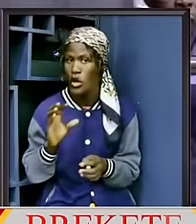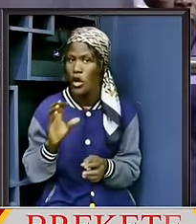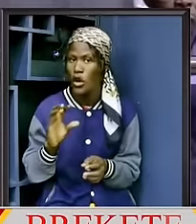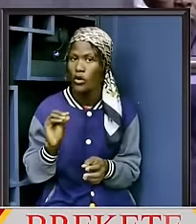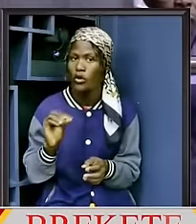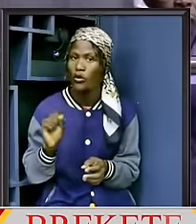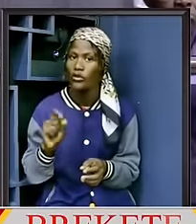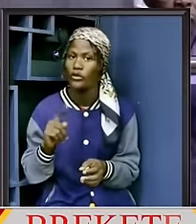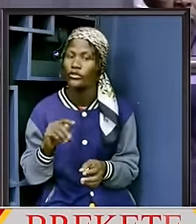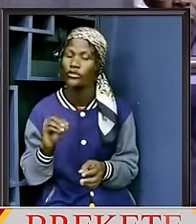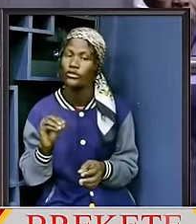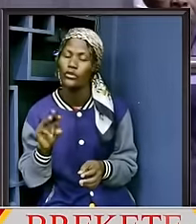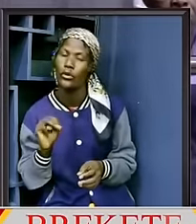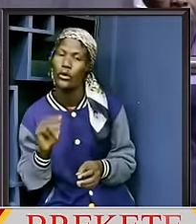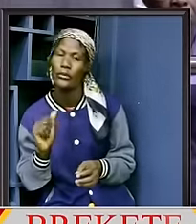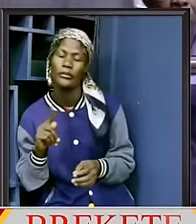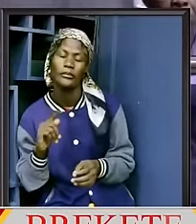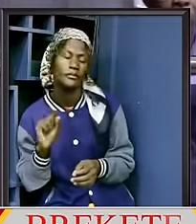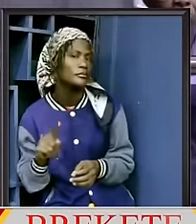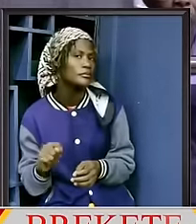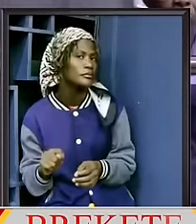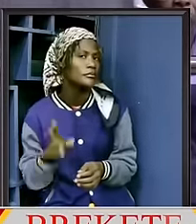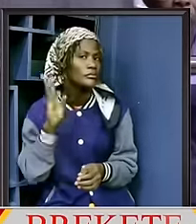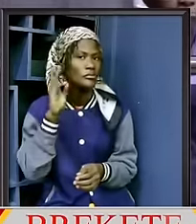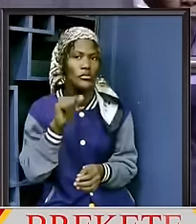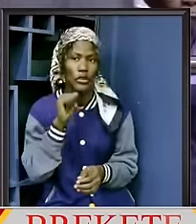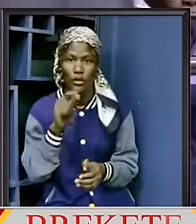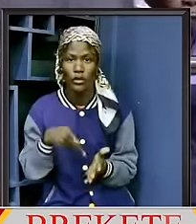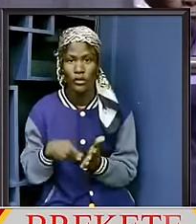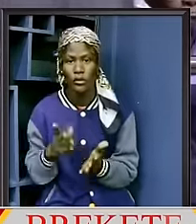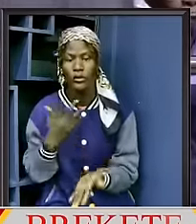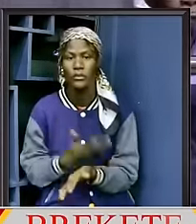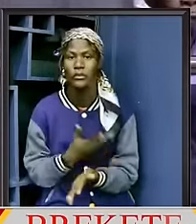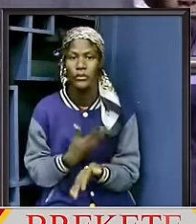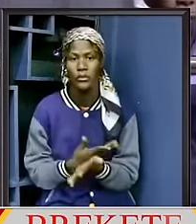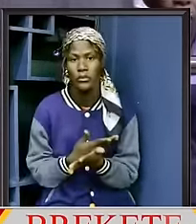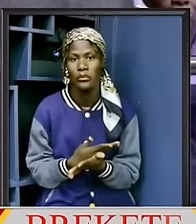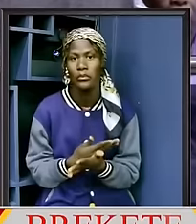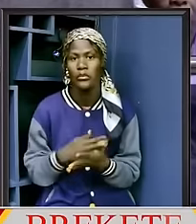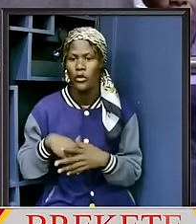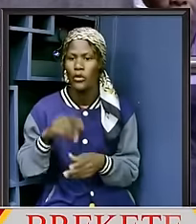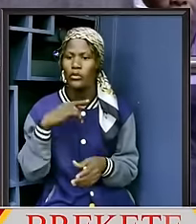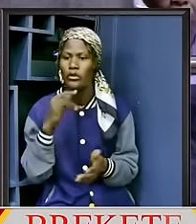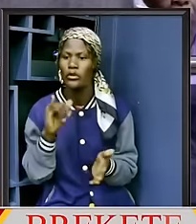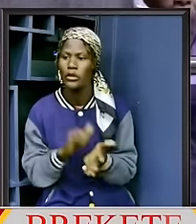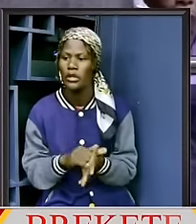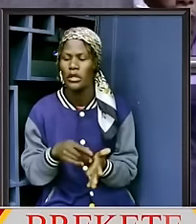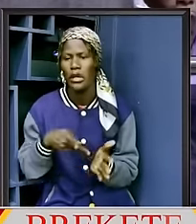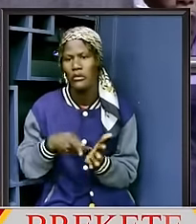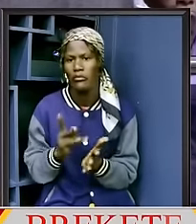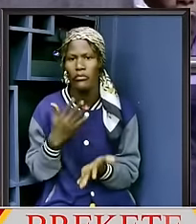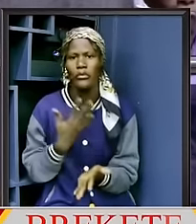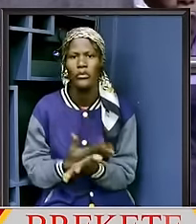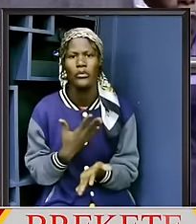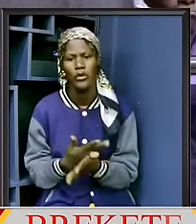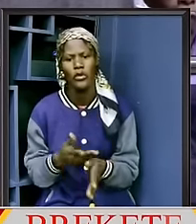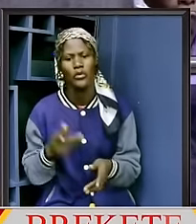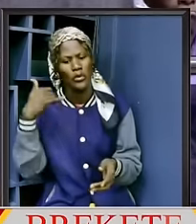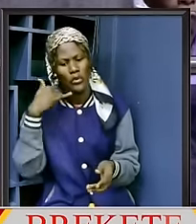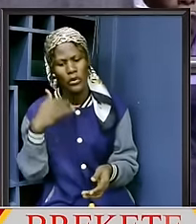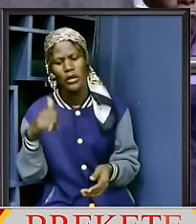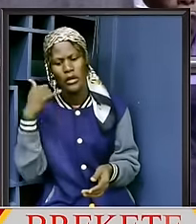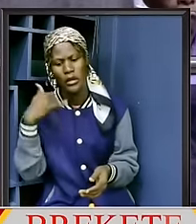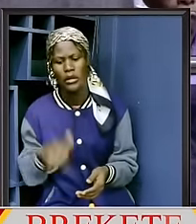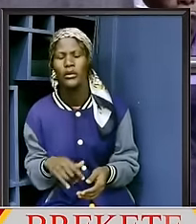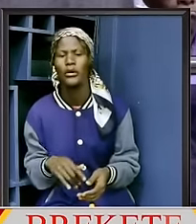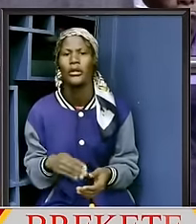and go there. They will not pay us money. Some of them are complaining. Some will tell you that they have already paid the money. At the end, you'll be calling and calling them. He